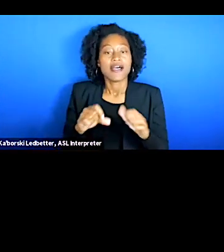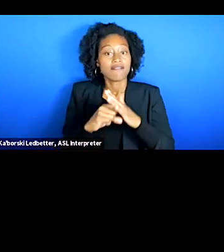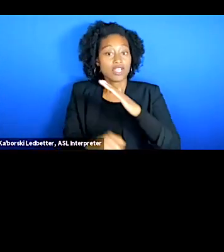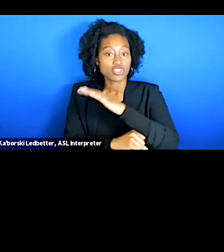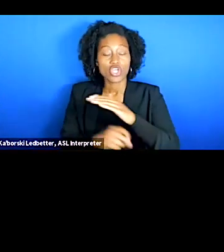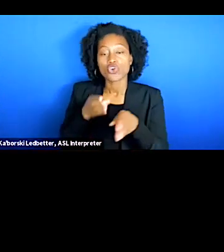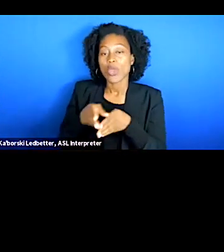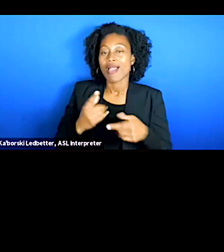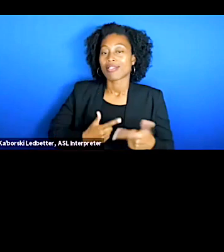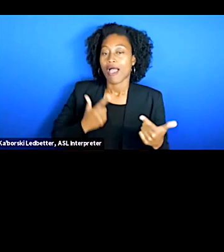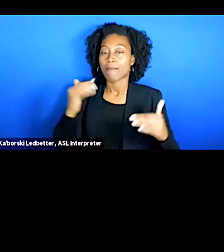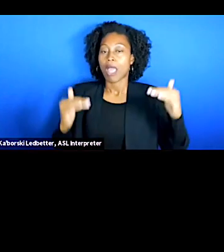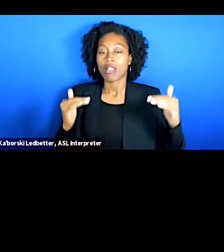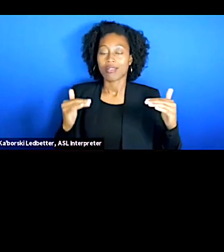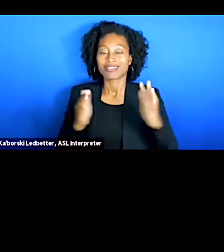Balance Initiative.